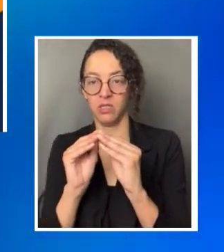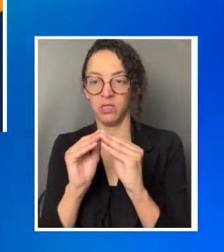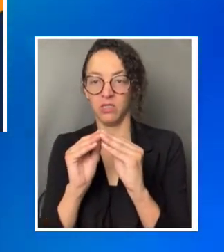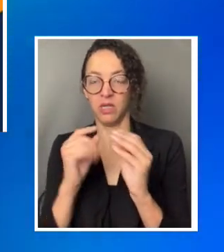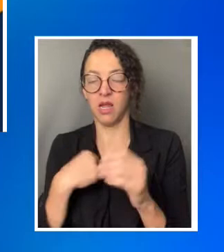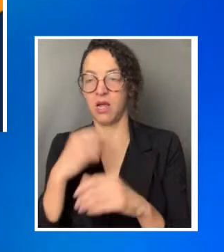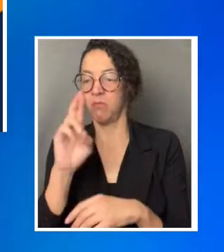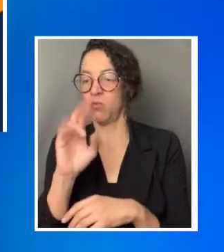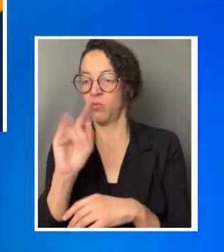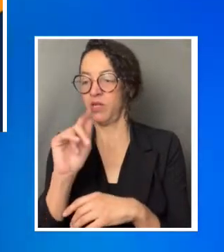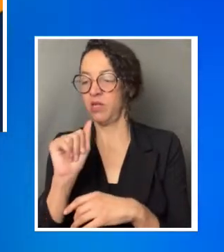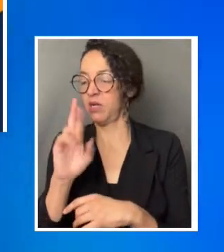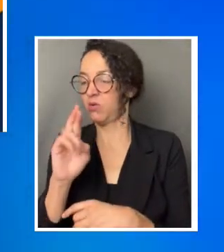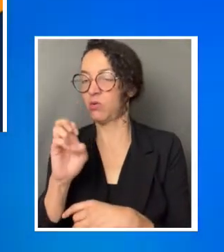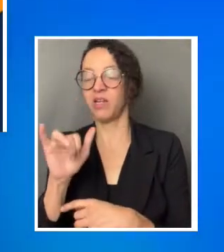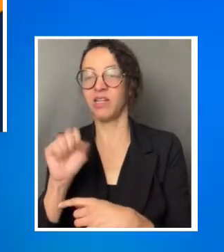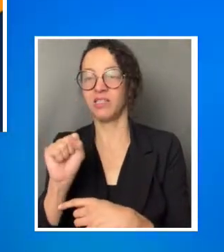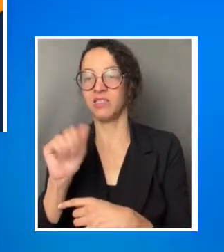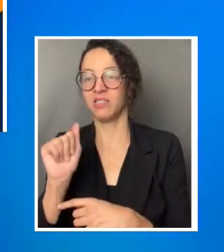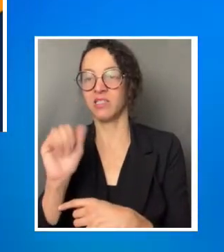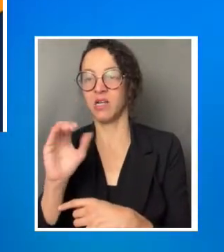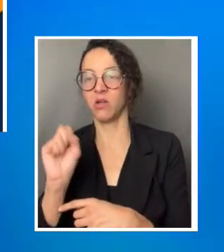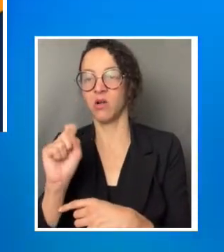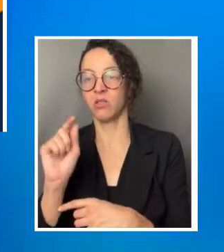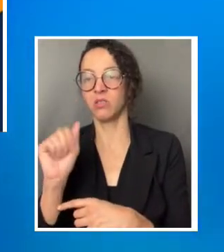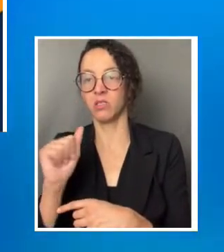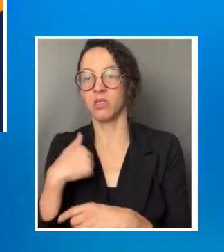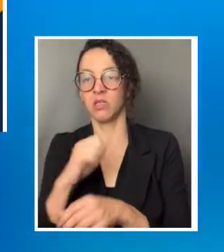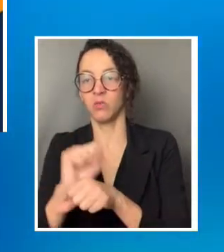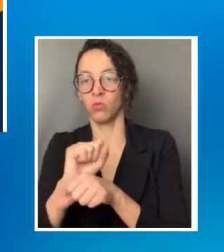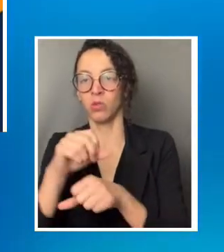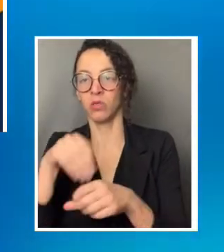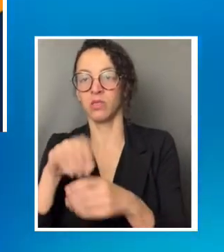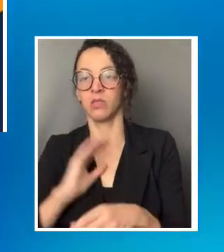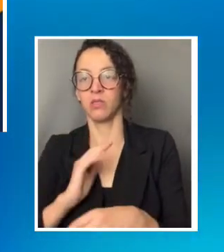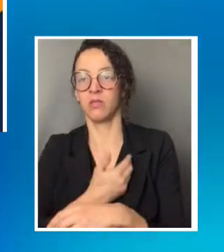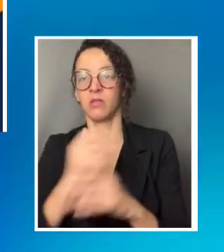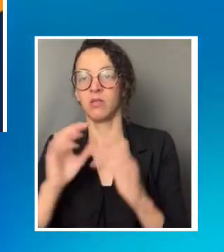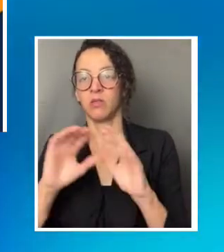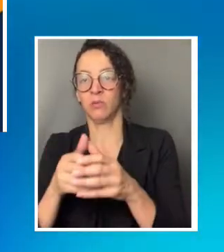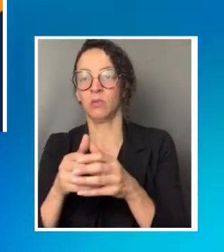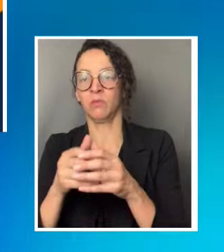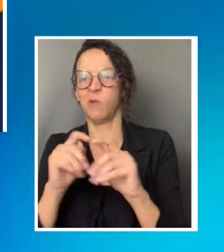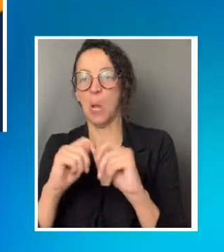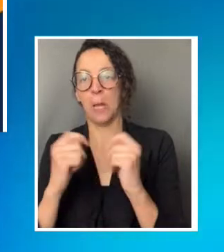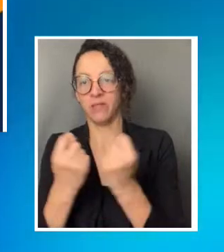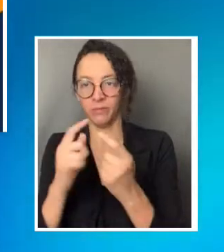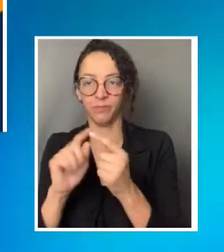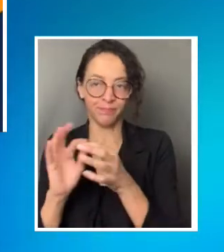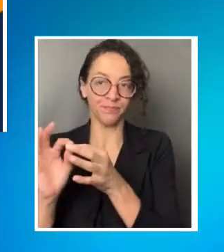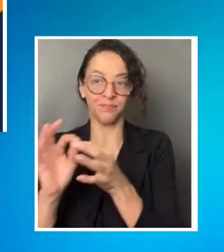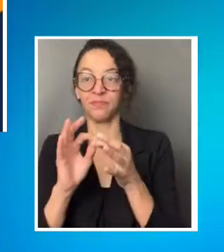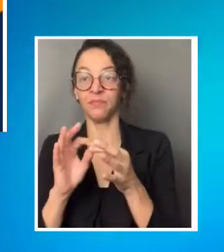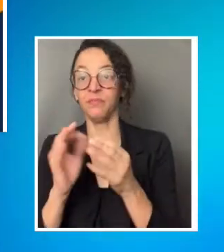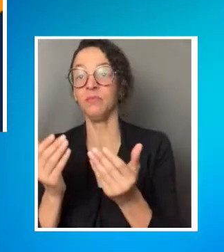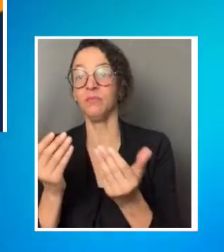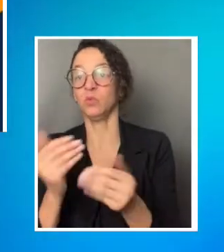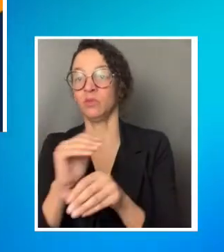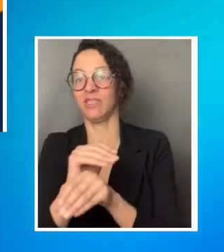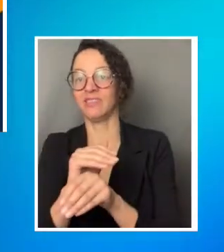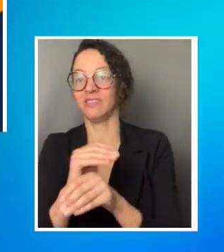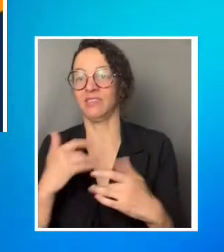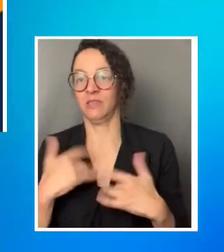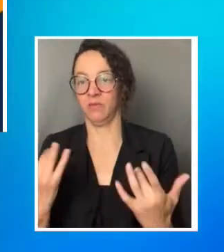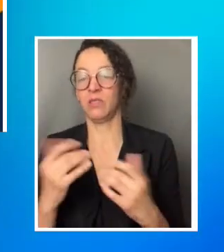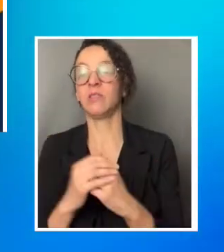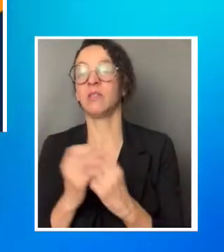Division alongside our team that coordinated tonight's event. Many of you have made a huge effort to join us,